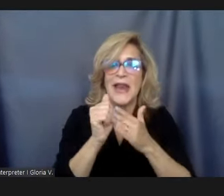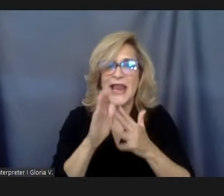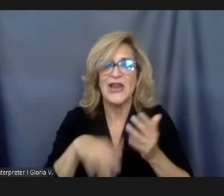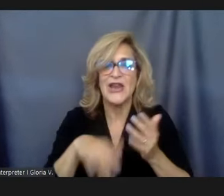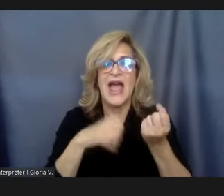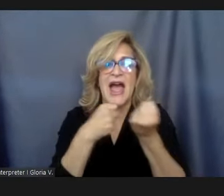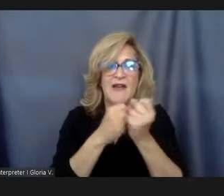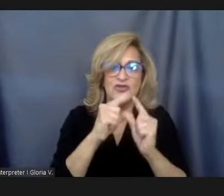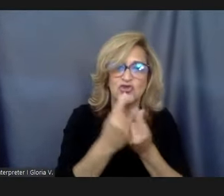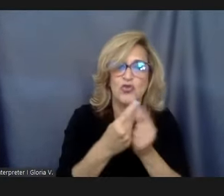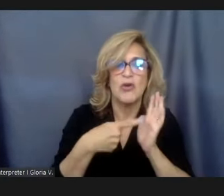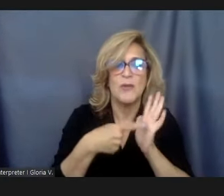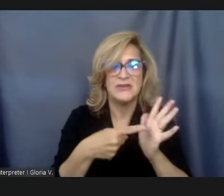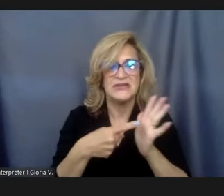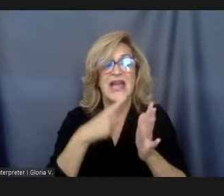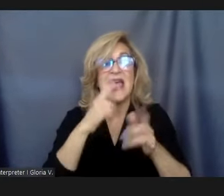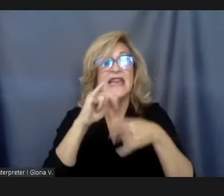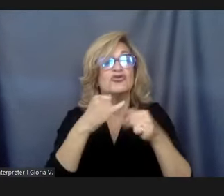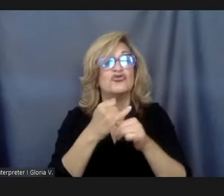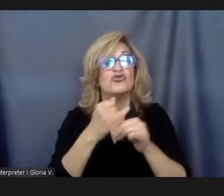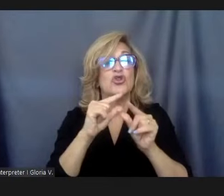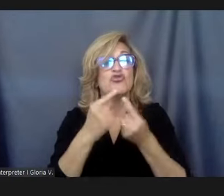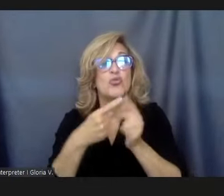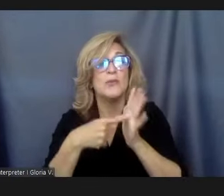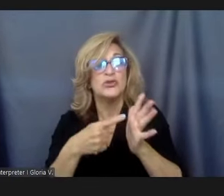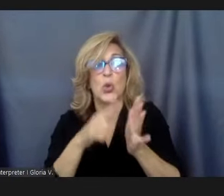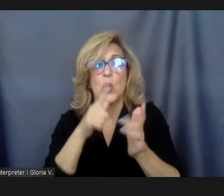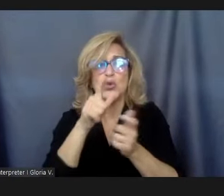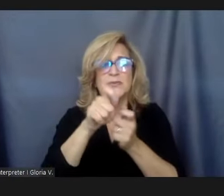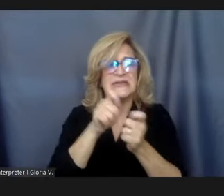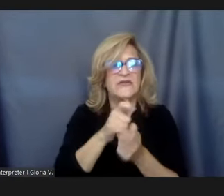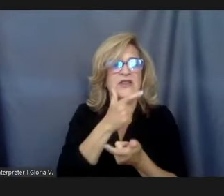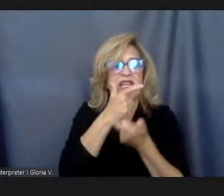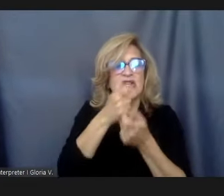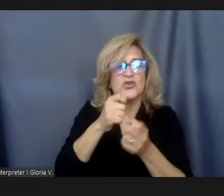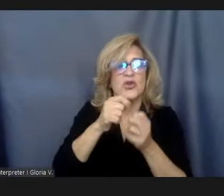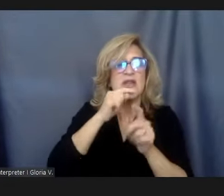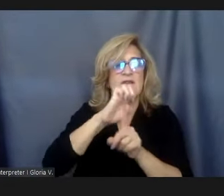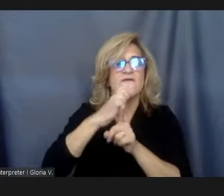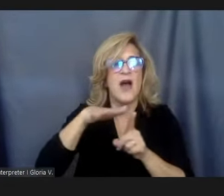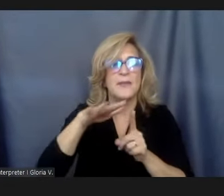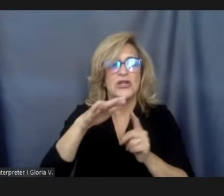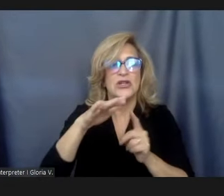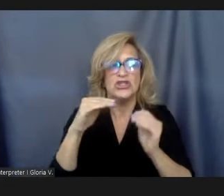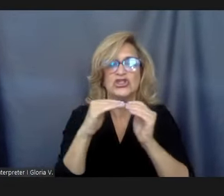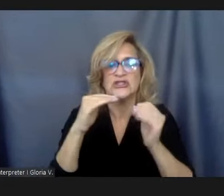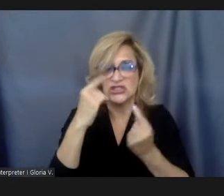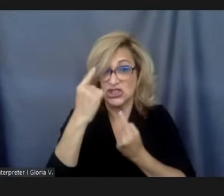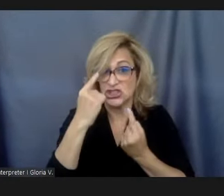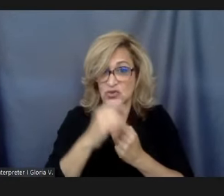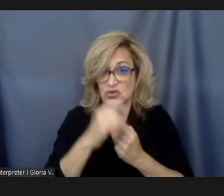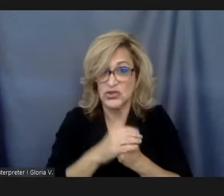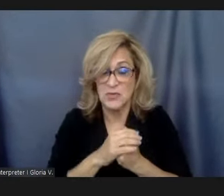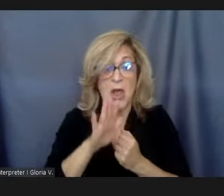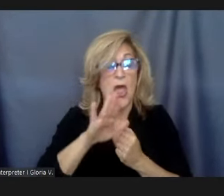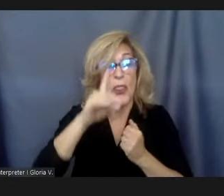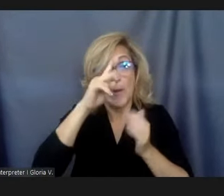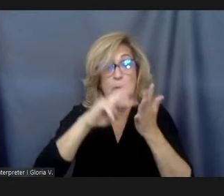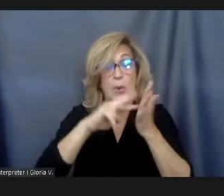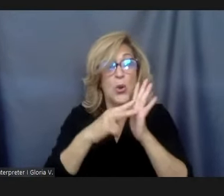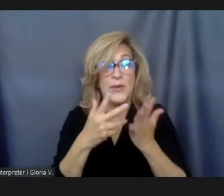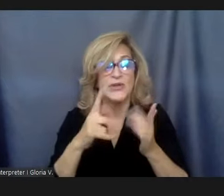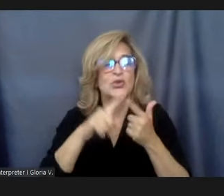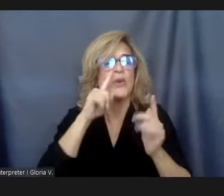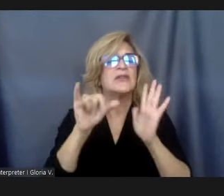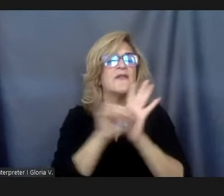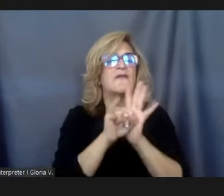representatives, and industry group representatives with specific interest in environmental justice considerations. Their purpose will be to identify concerns